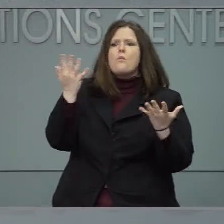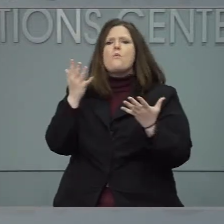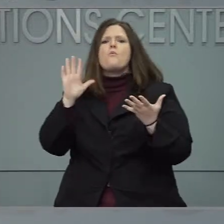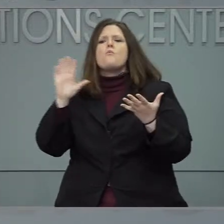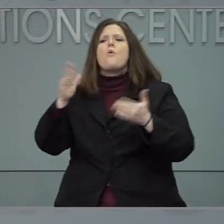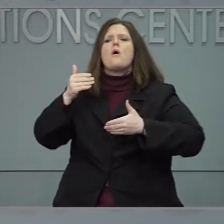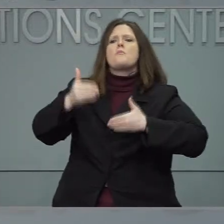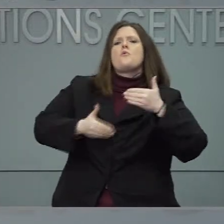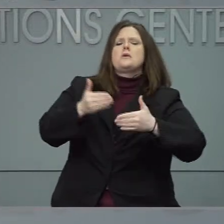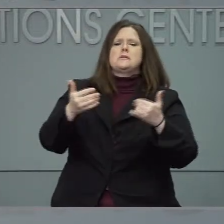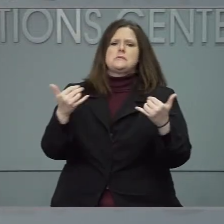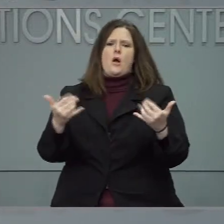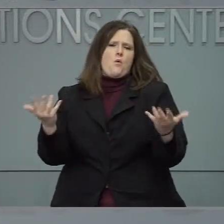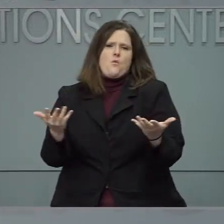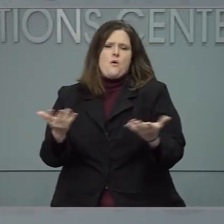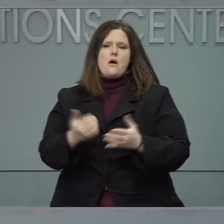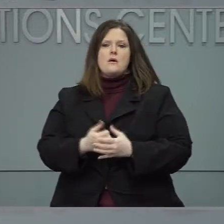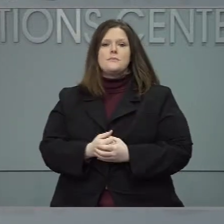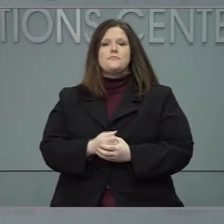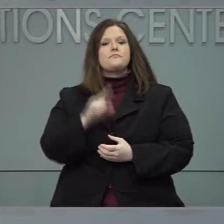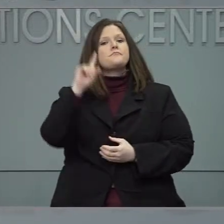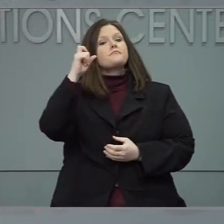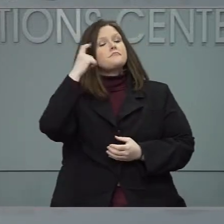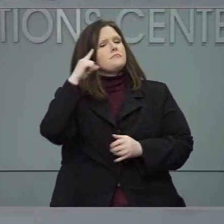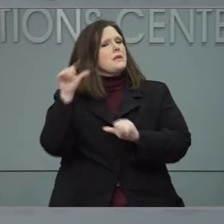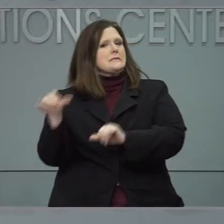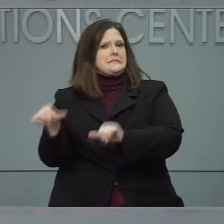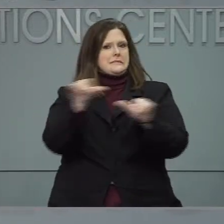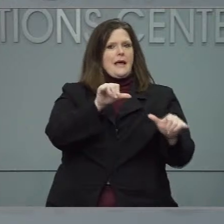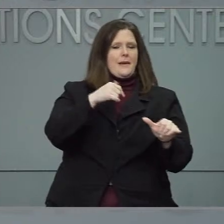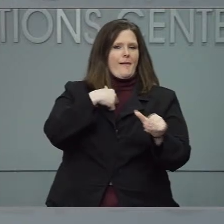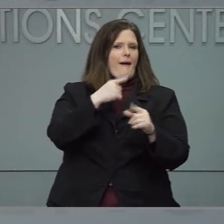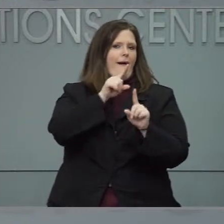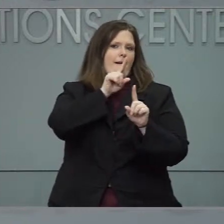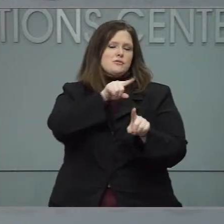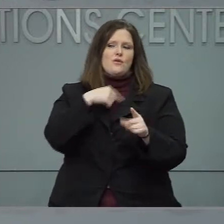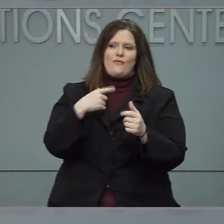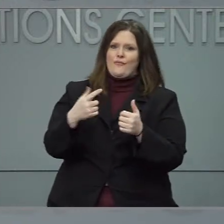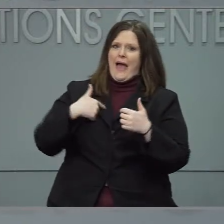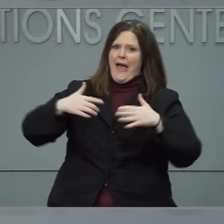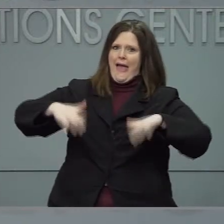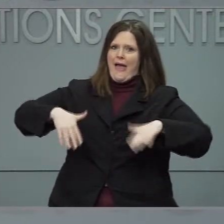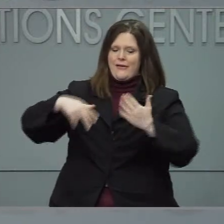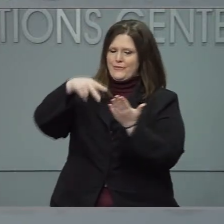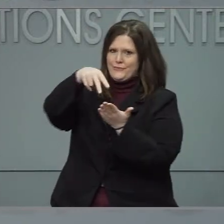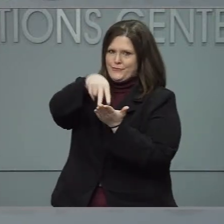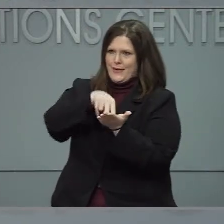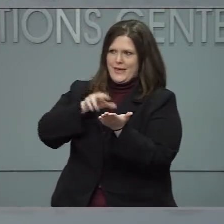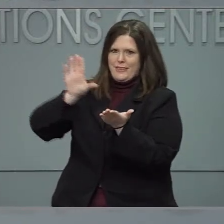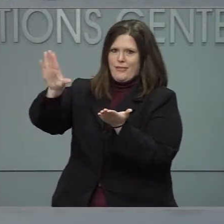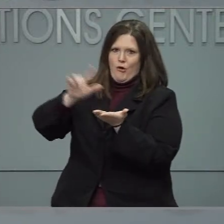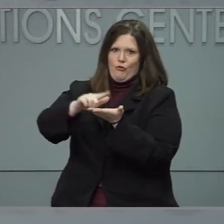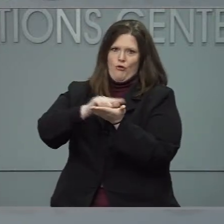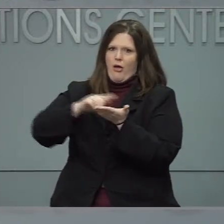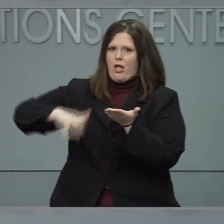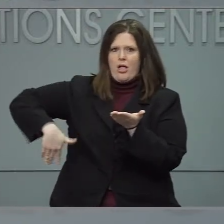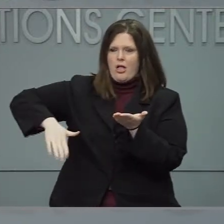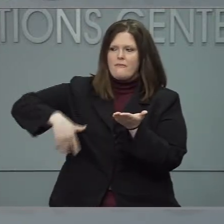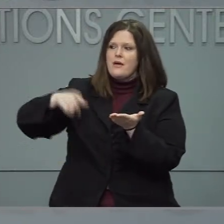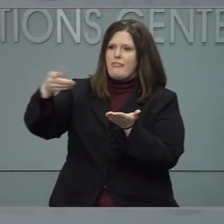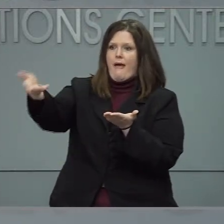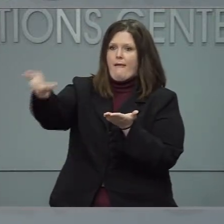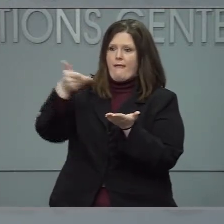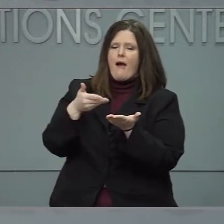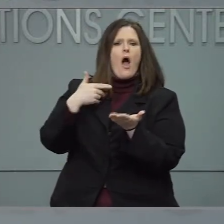back? Like I said earlier, I'm waiting to see legislation. I haven't seen it yet. I certainly want to